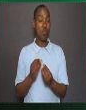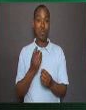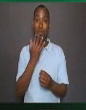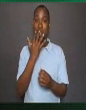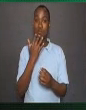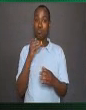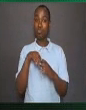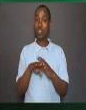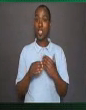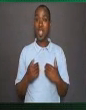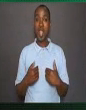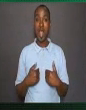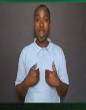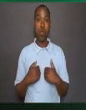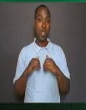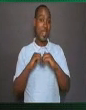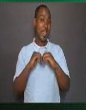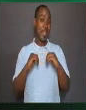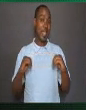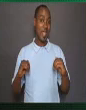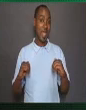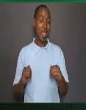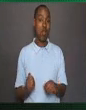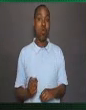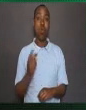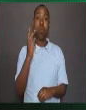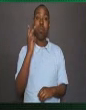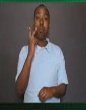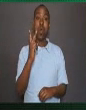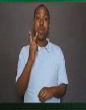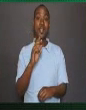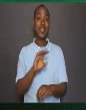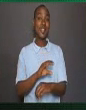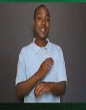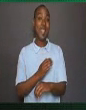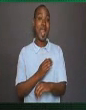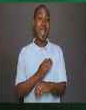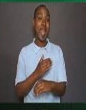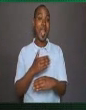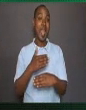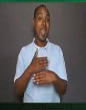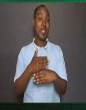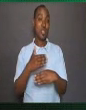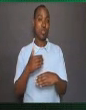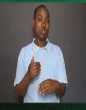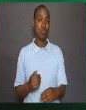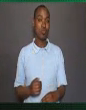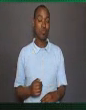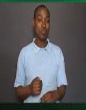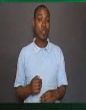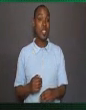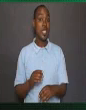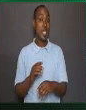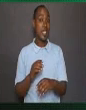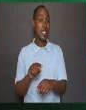blood are separated by two cell layers. The